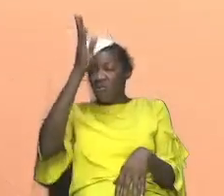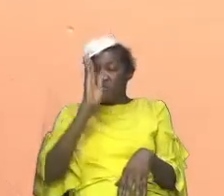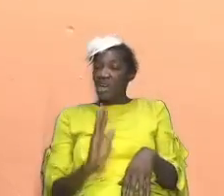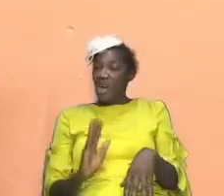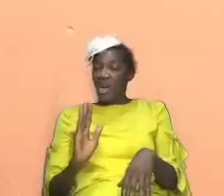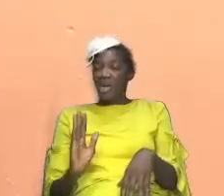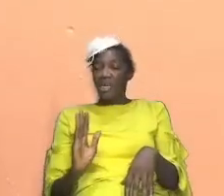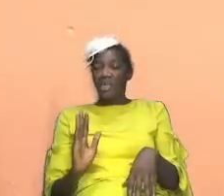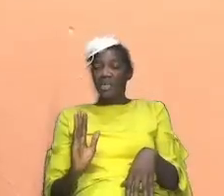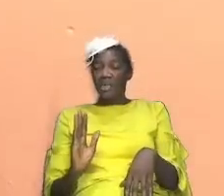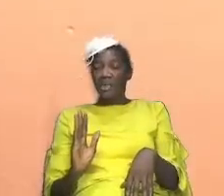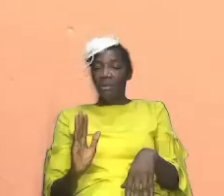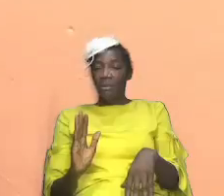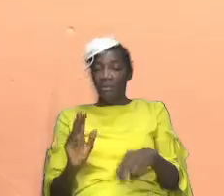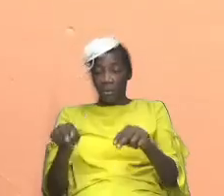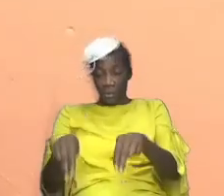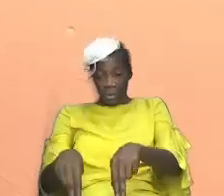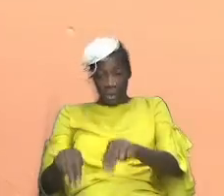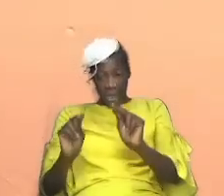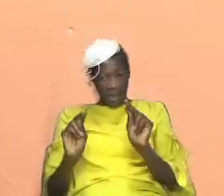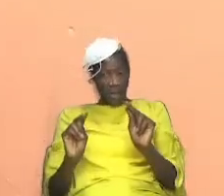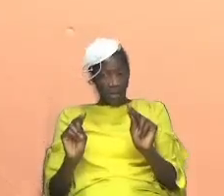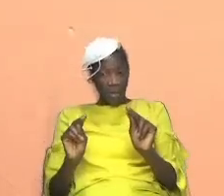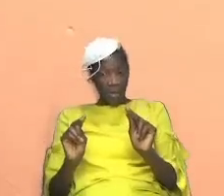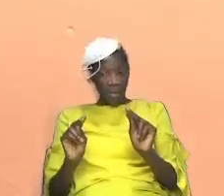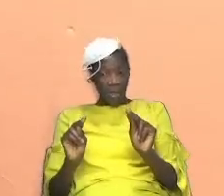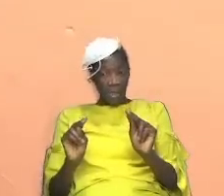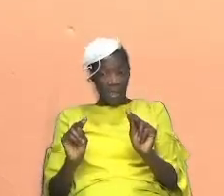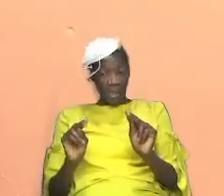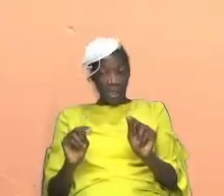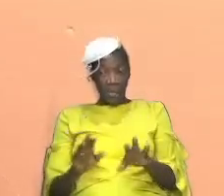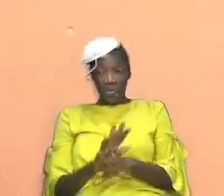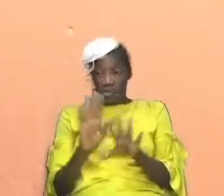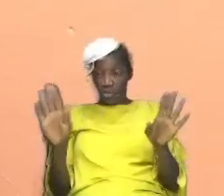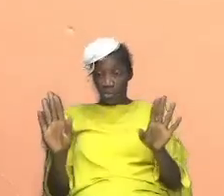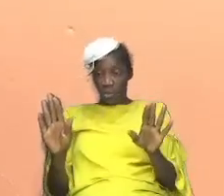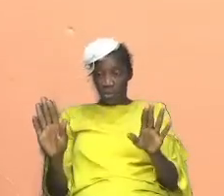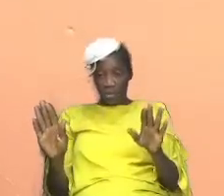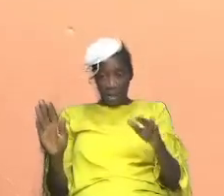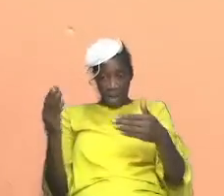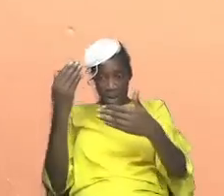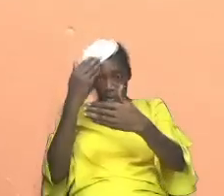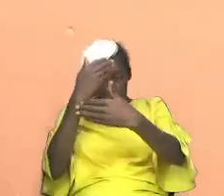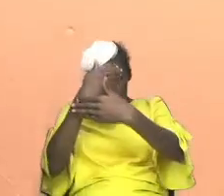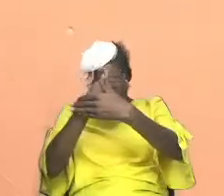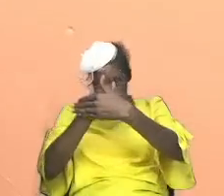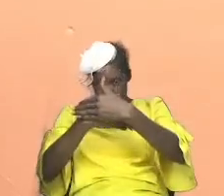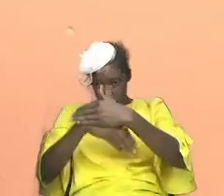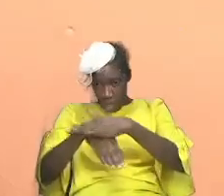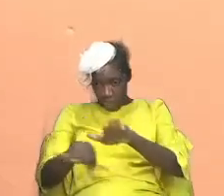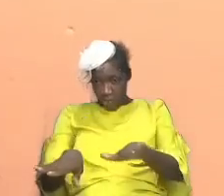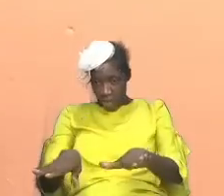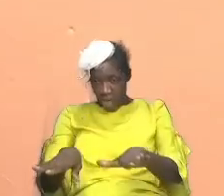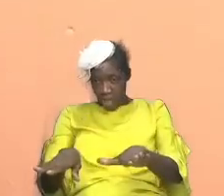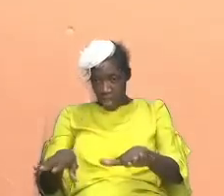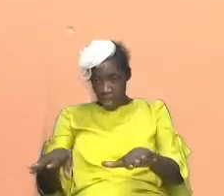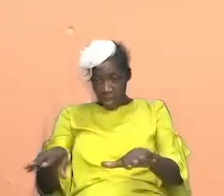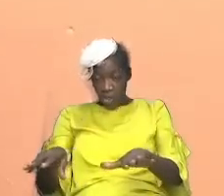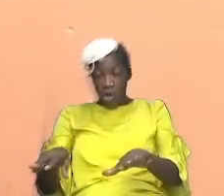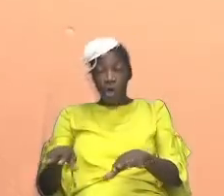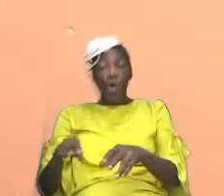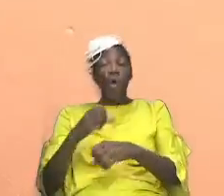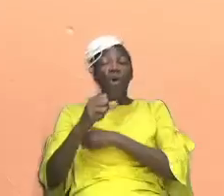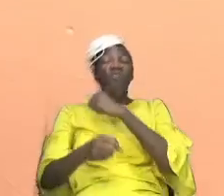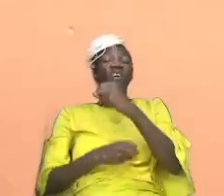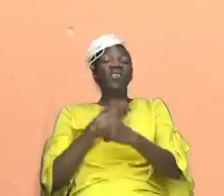He's going to clarify what was behind a veil of darkness and cloud over the years, and we will see,